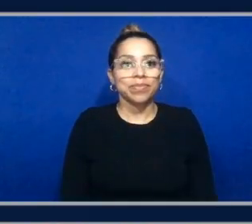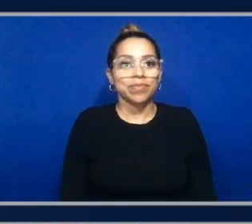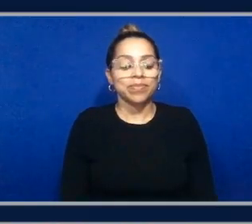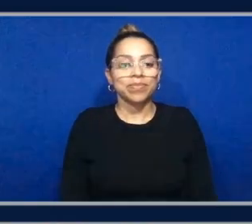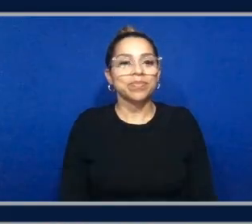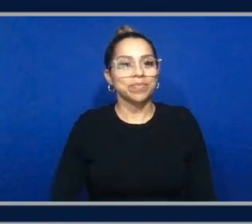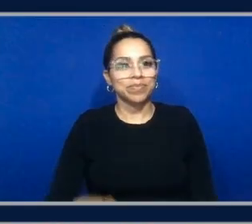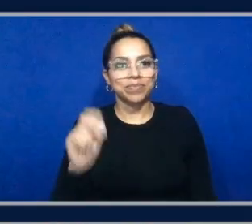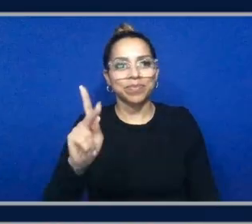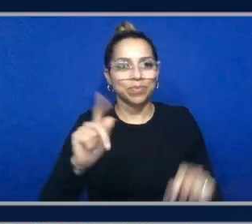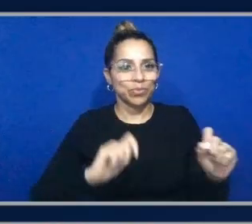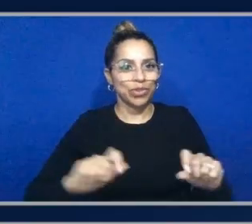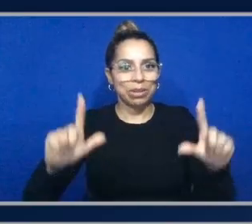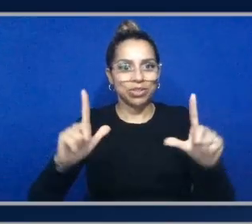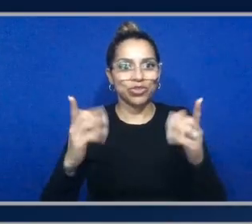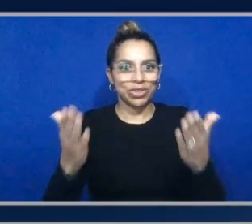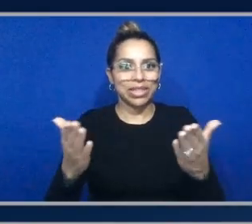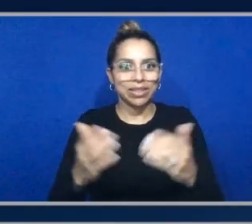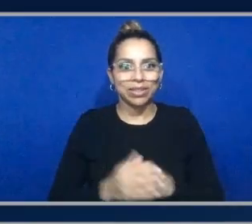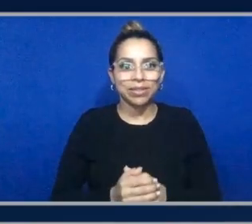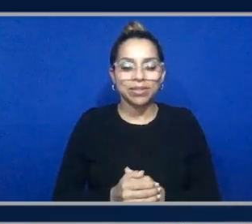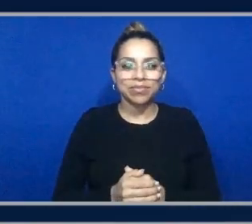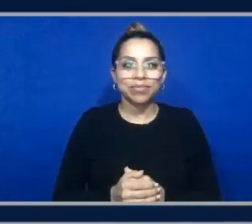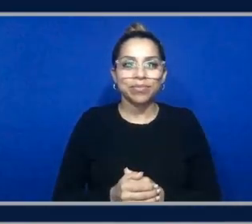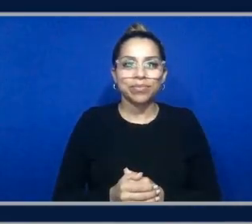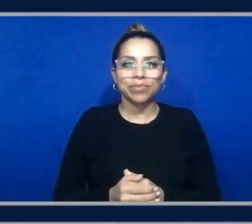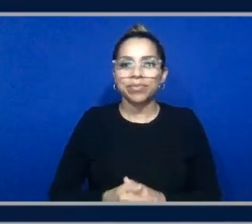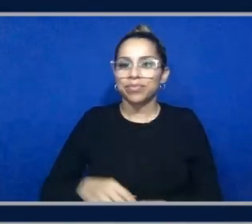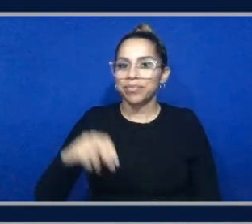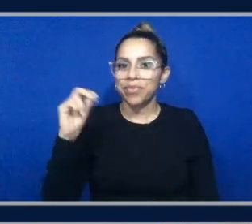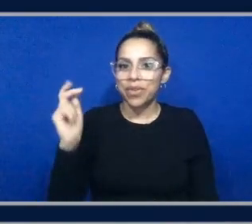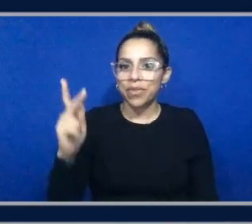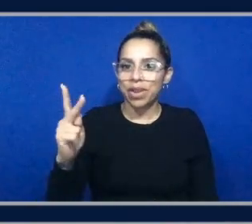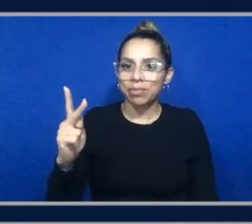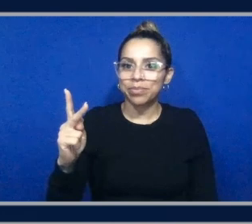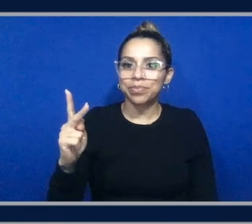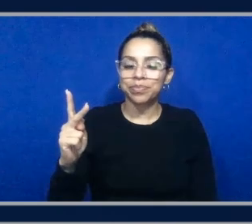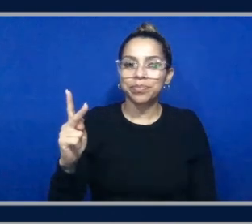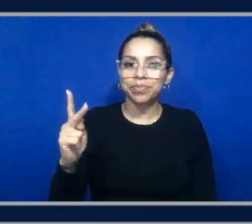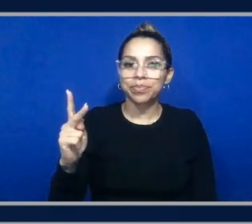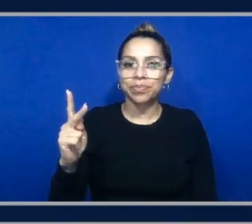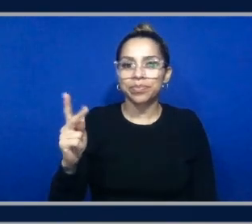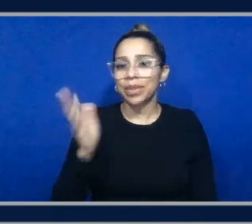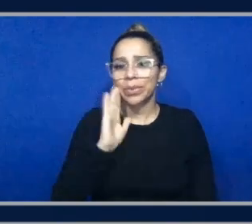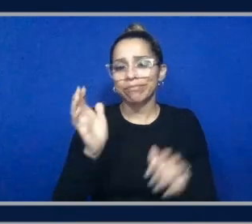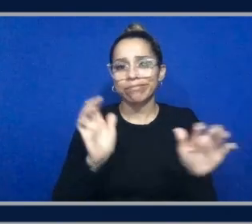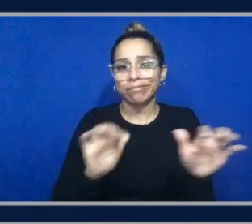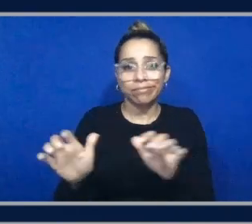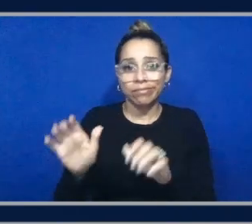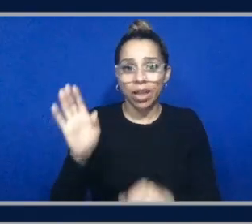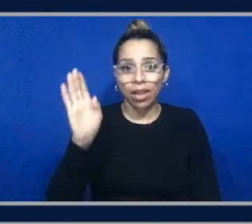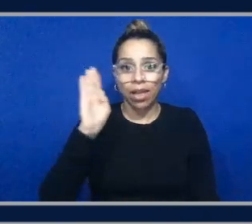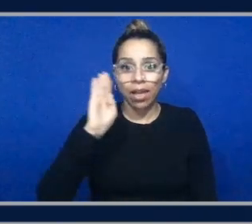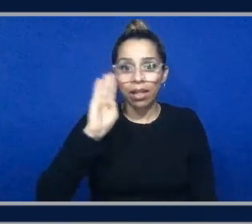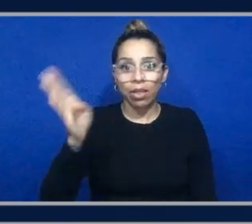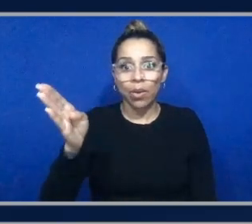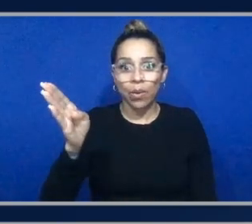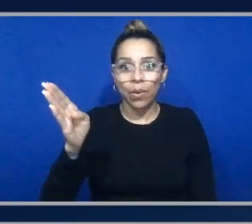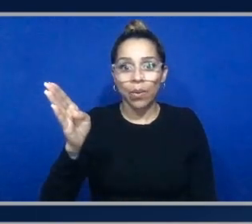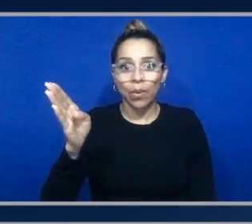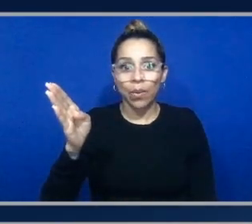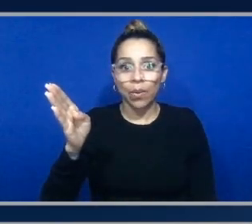right. And what let me do is, let me just say hello. How